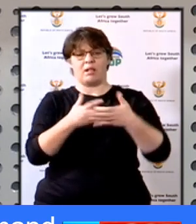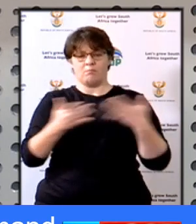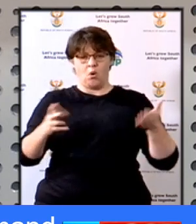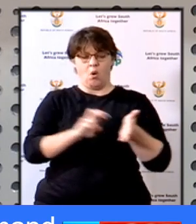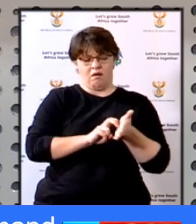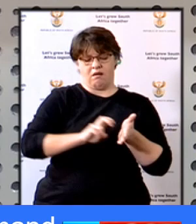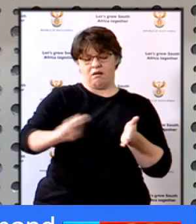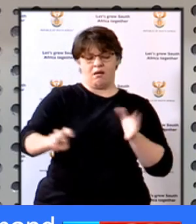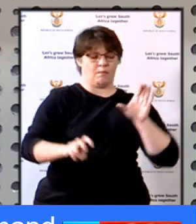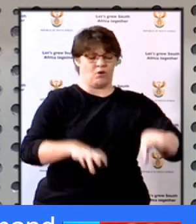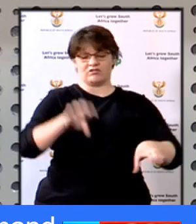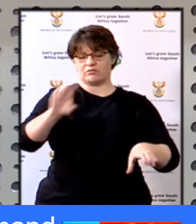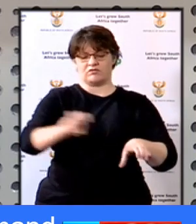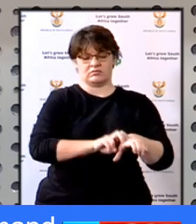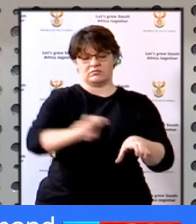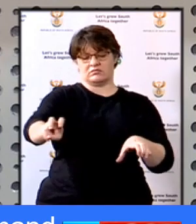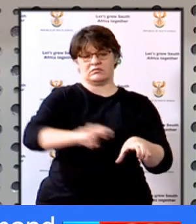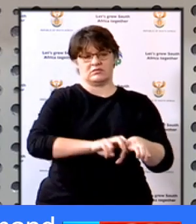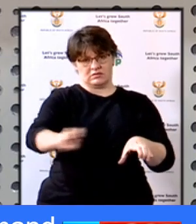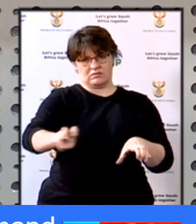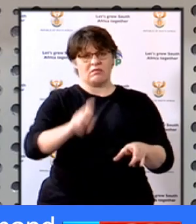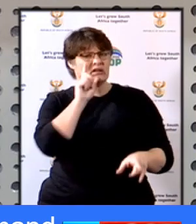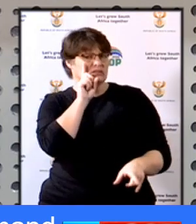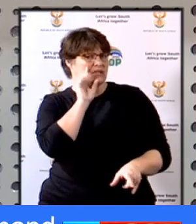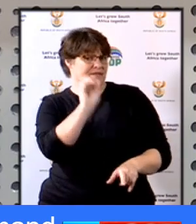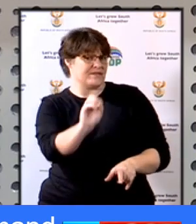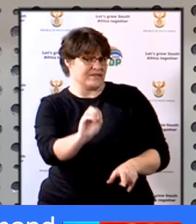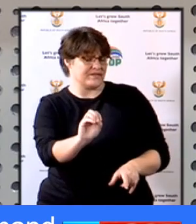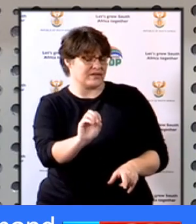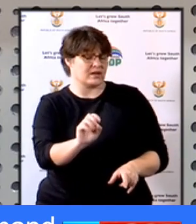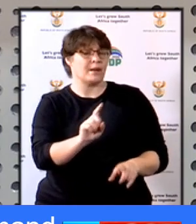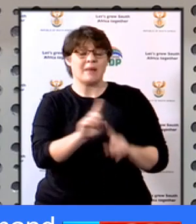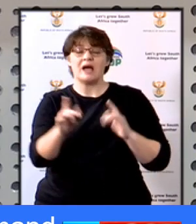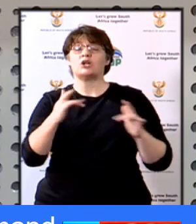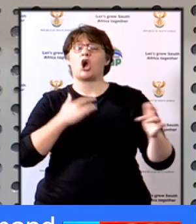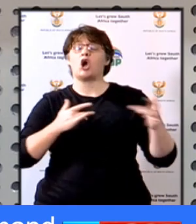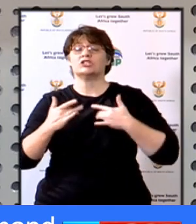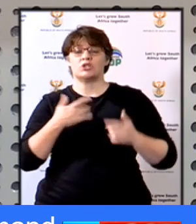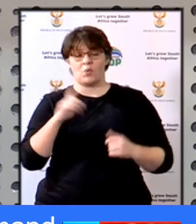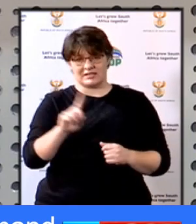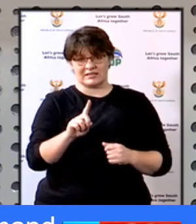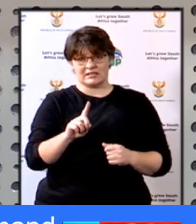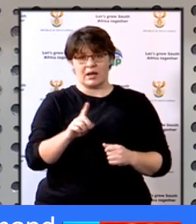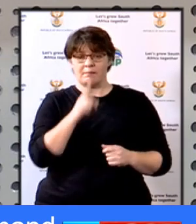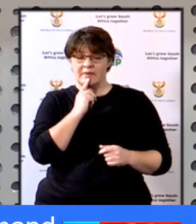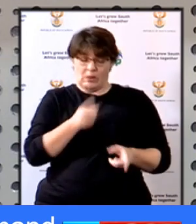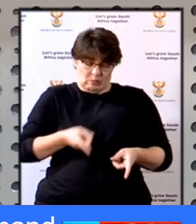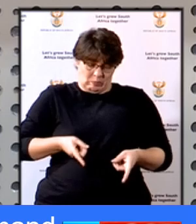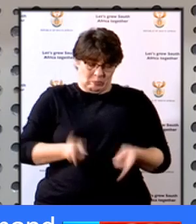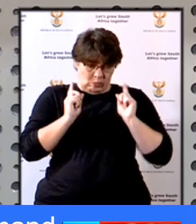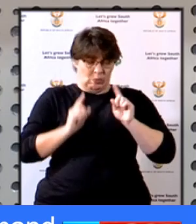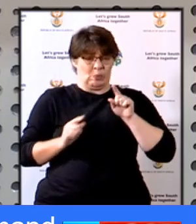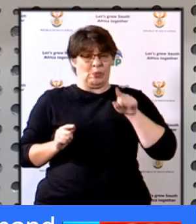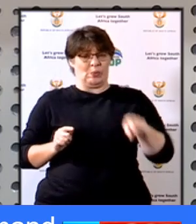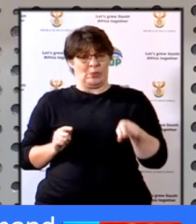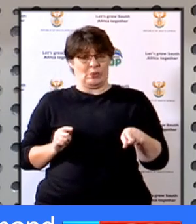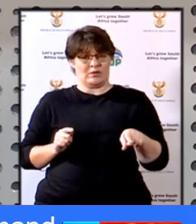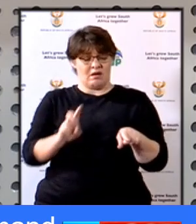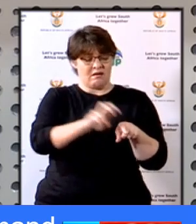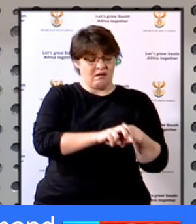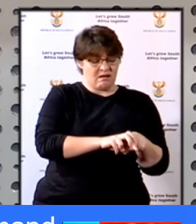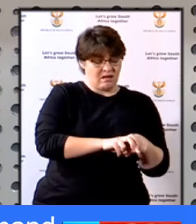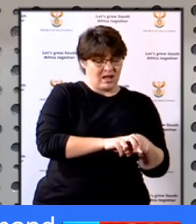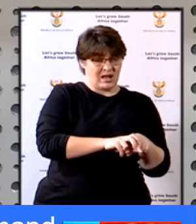increase in travel between provinces. Our key concern is to ensure that when we have a hotspot, that